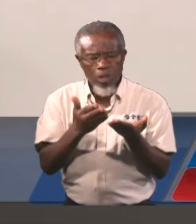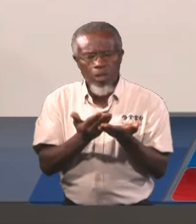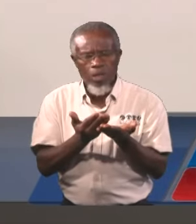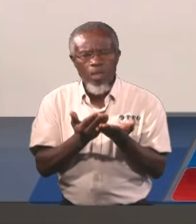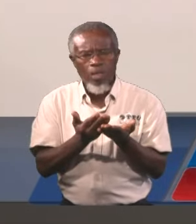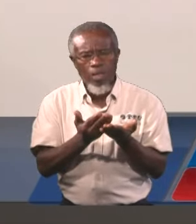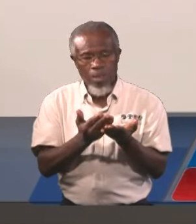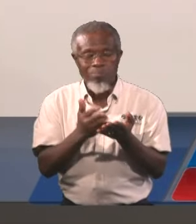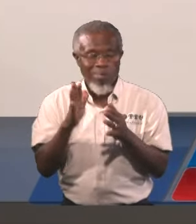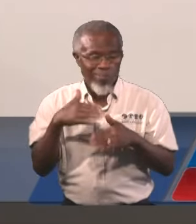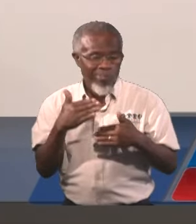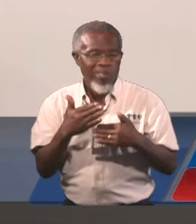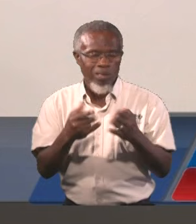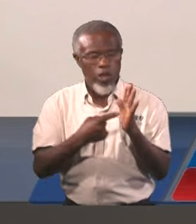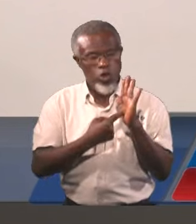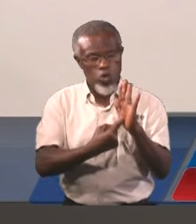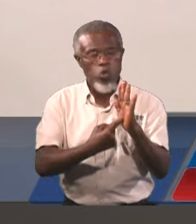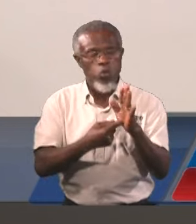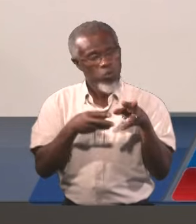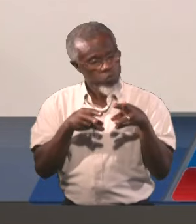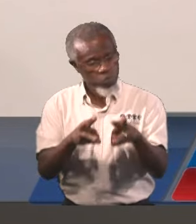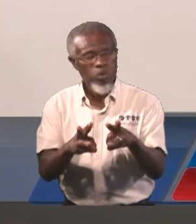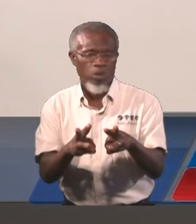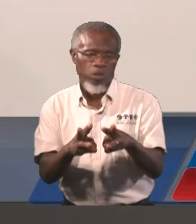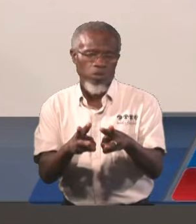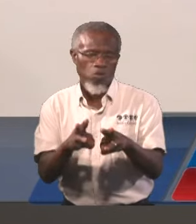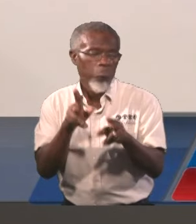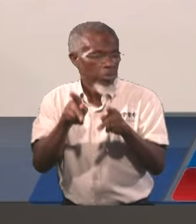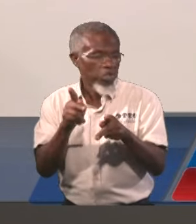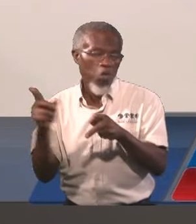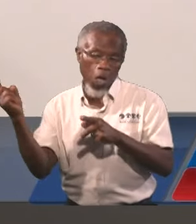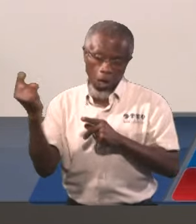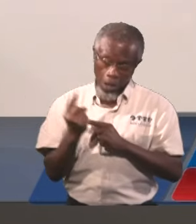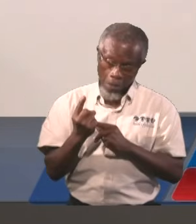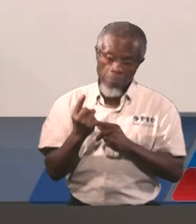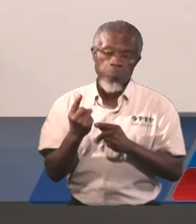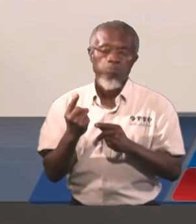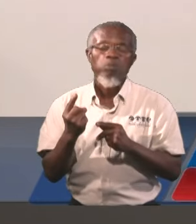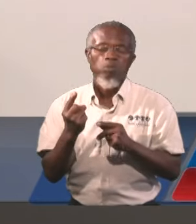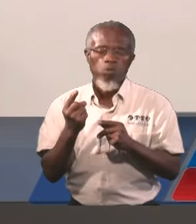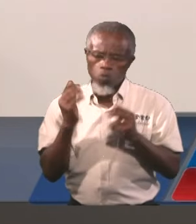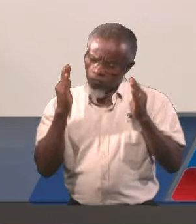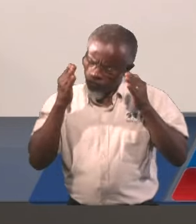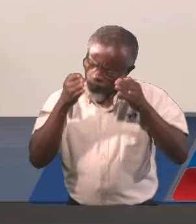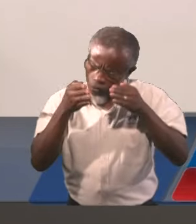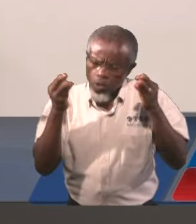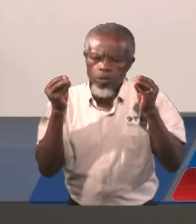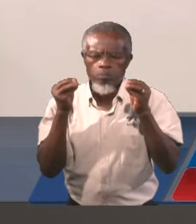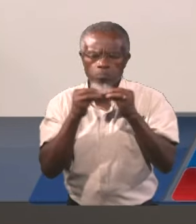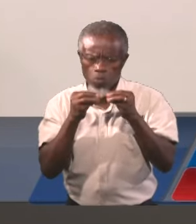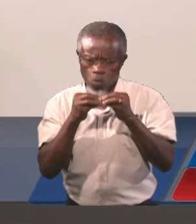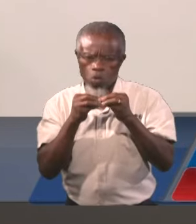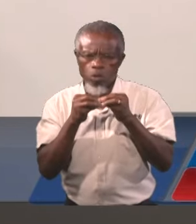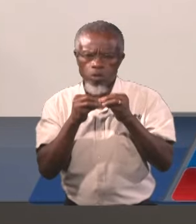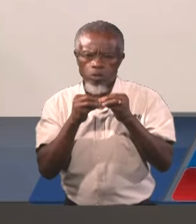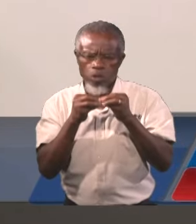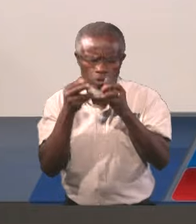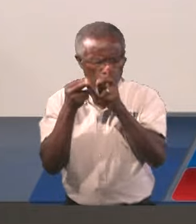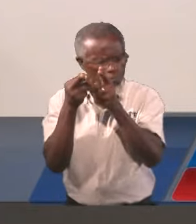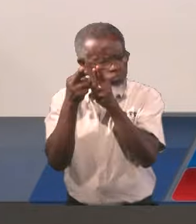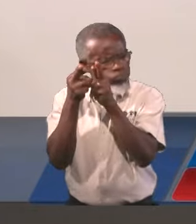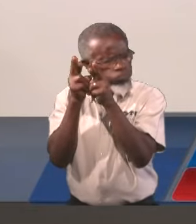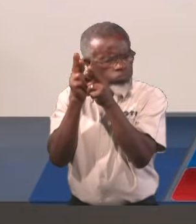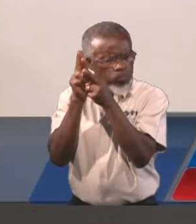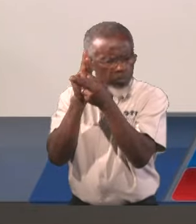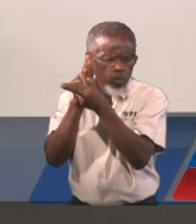for my future prison command of the ranks to focus much more strongly into rehabilitation